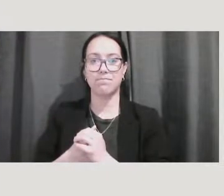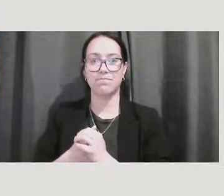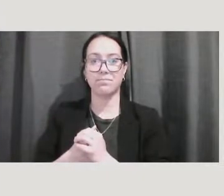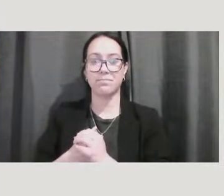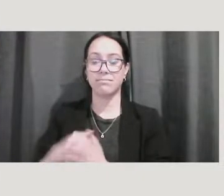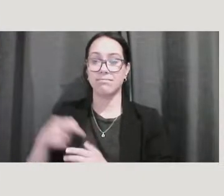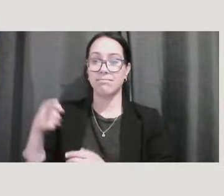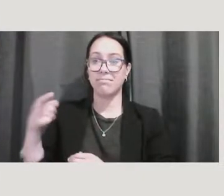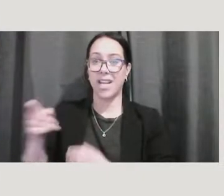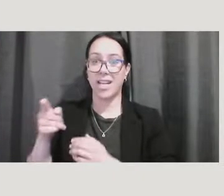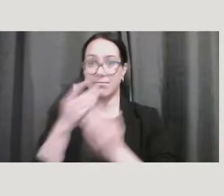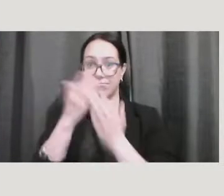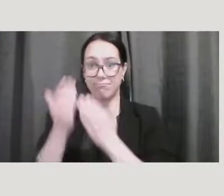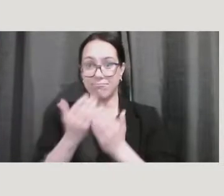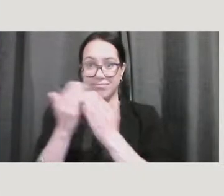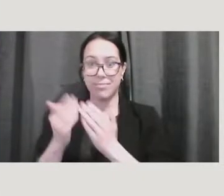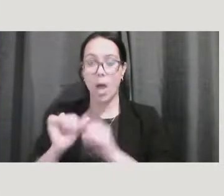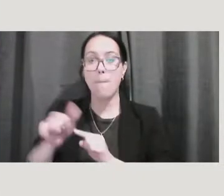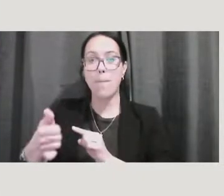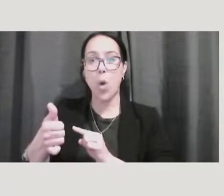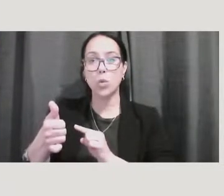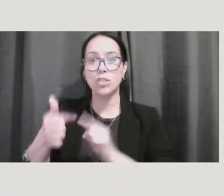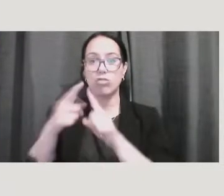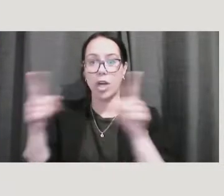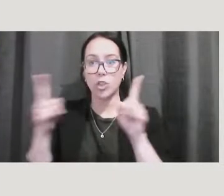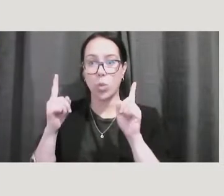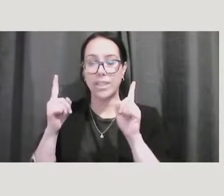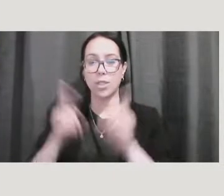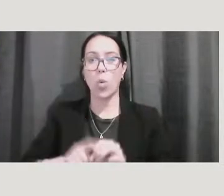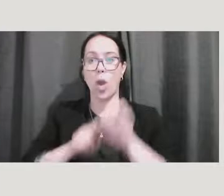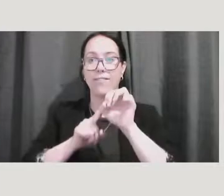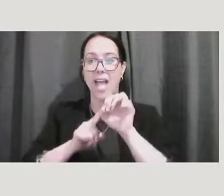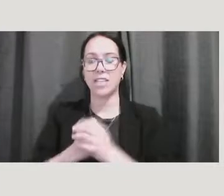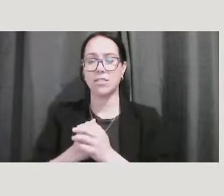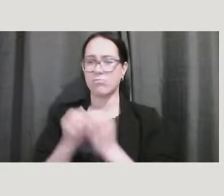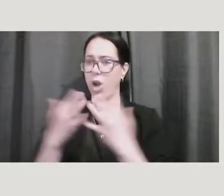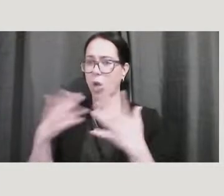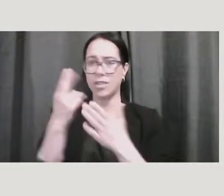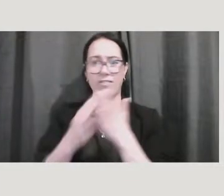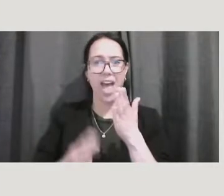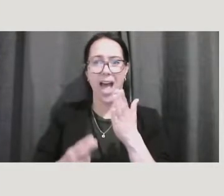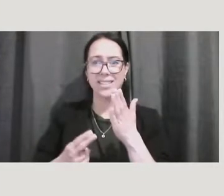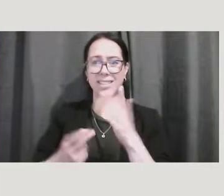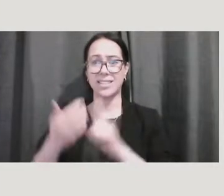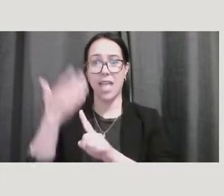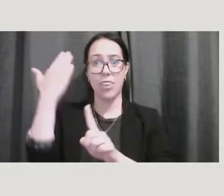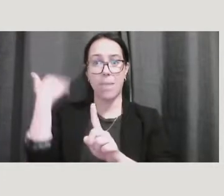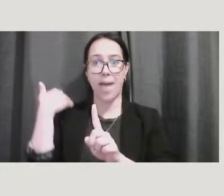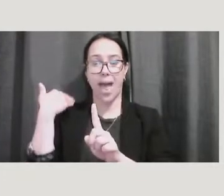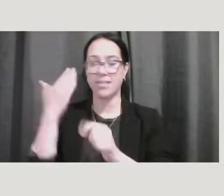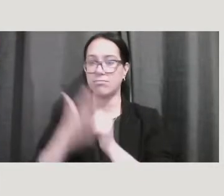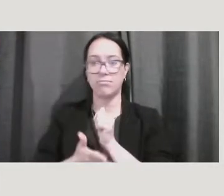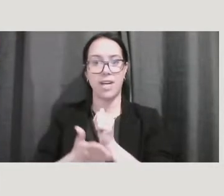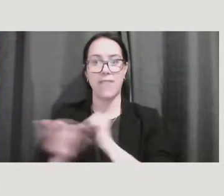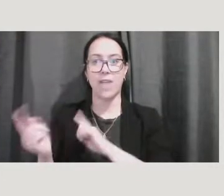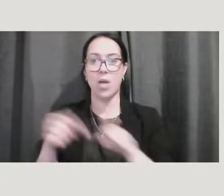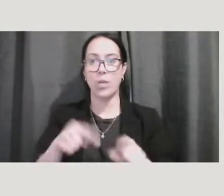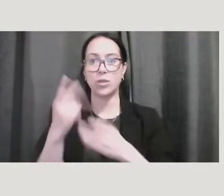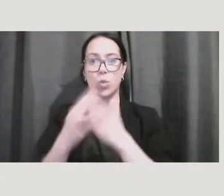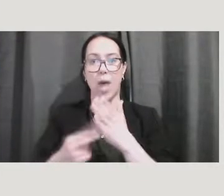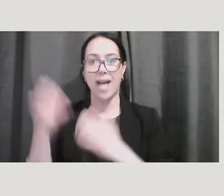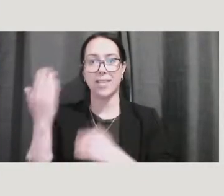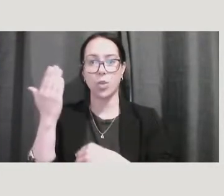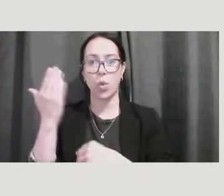postgraduate qualifications many of the artists 20 years ago had not been to art school as the majority today have